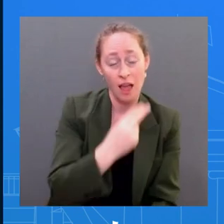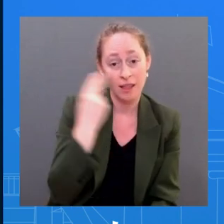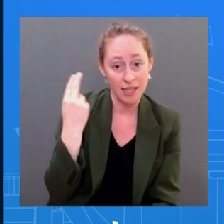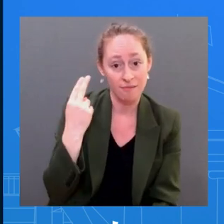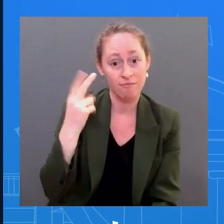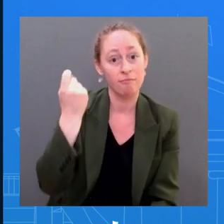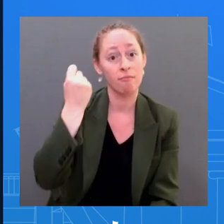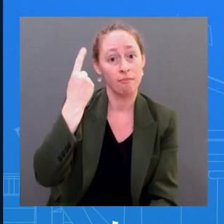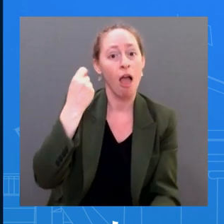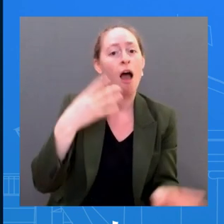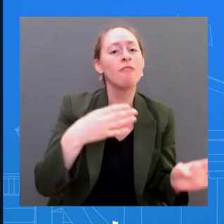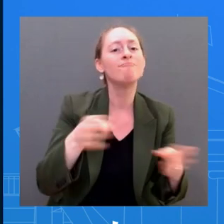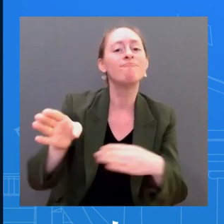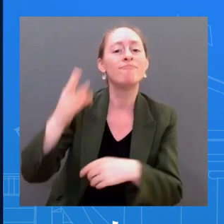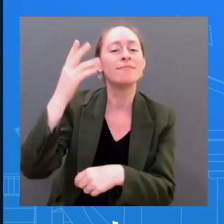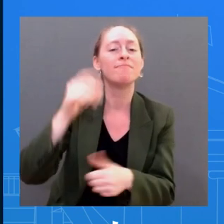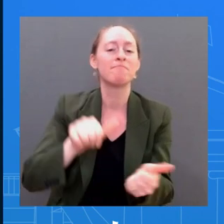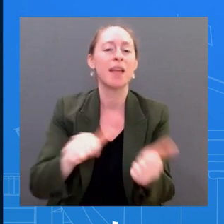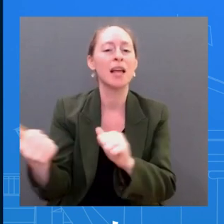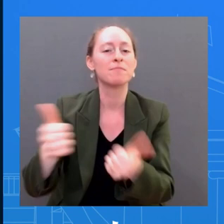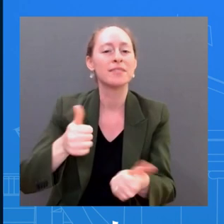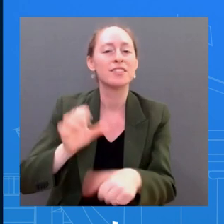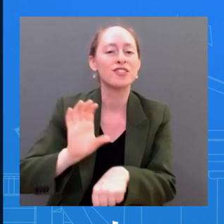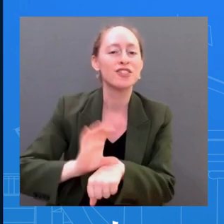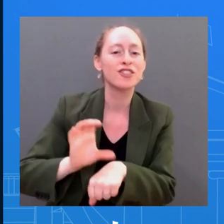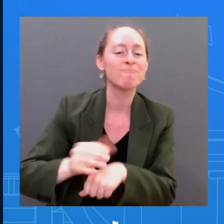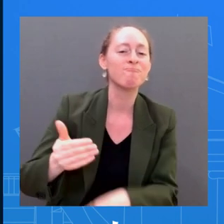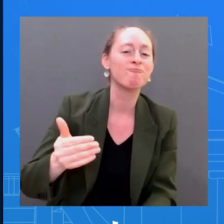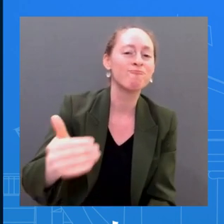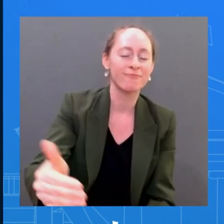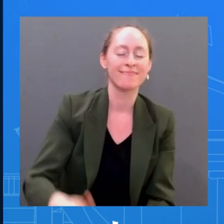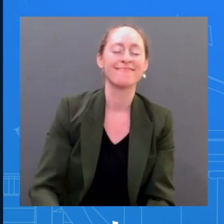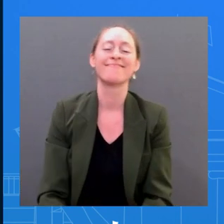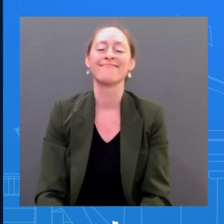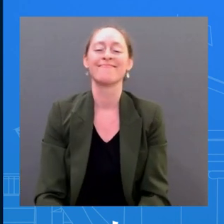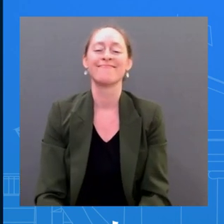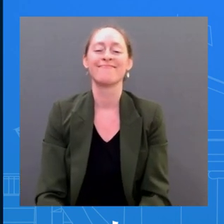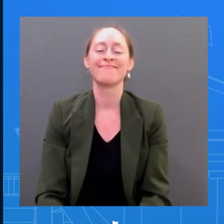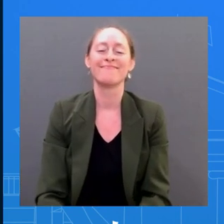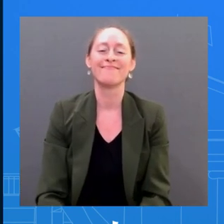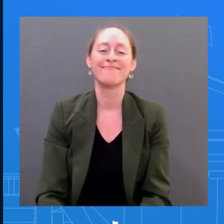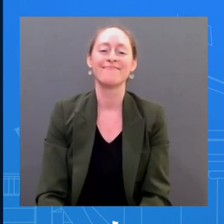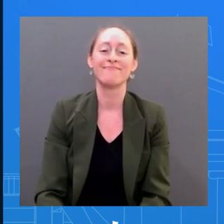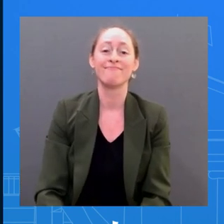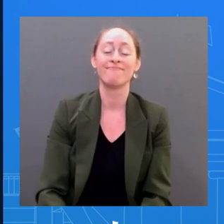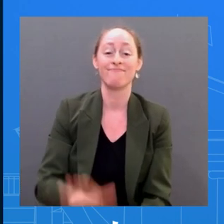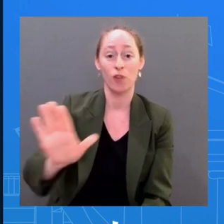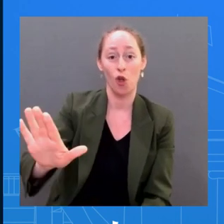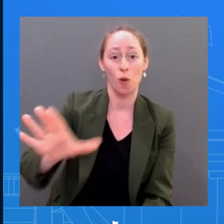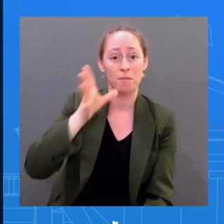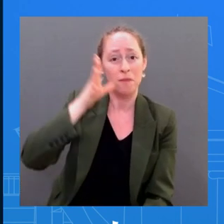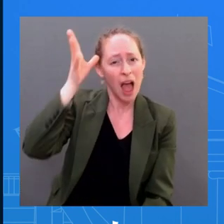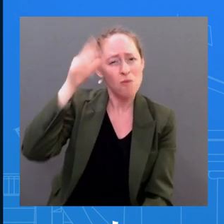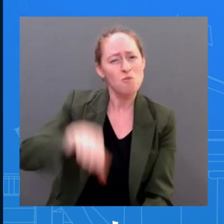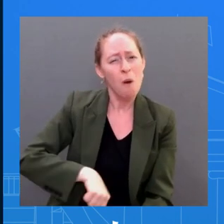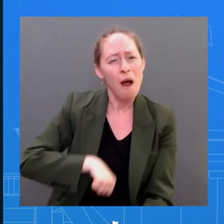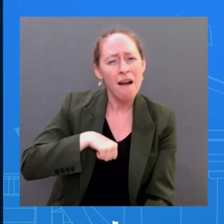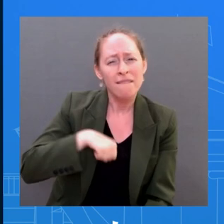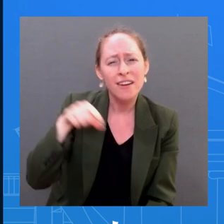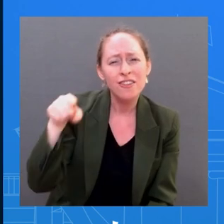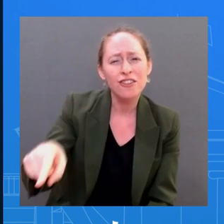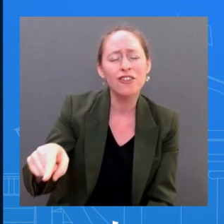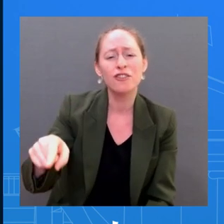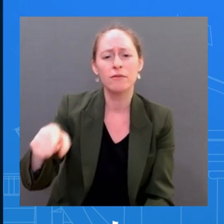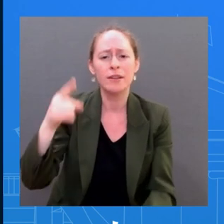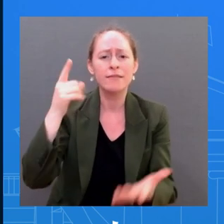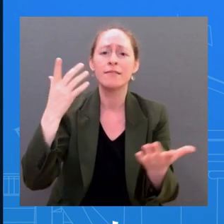dad were proud of her because they said she was learning to love God no matter where.